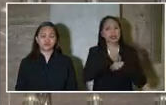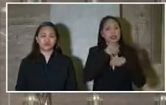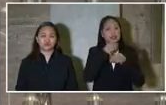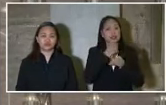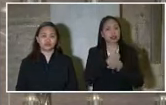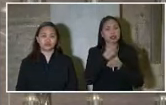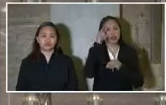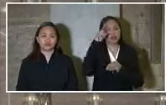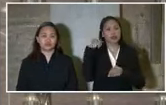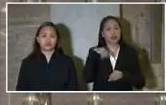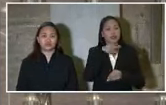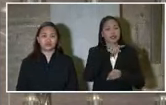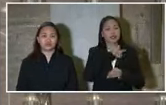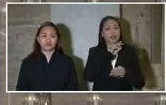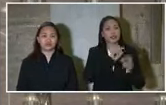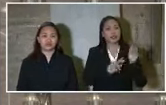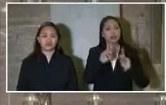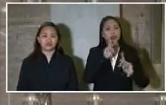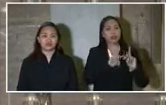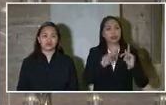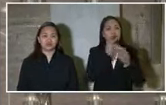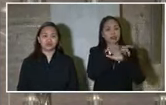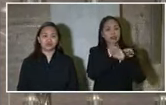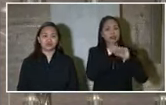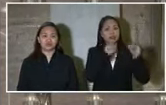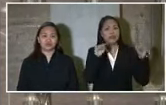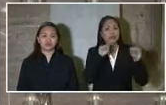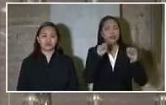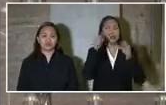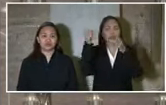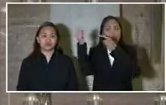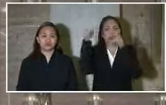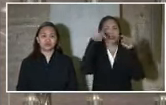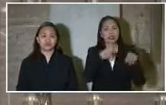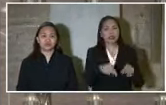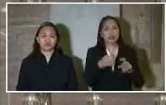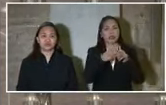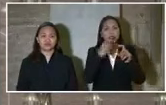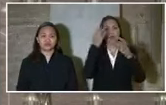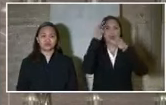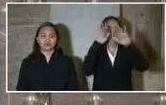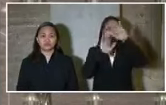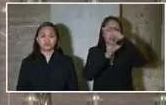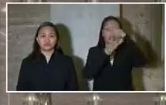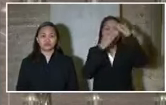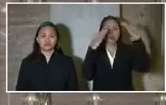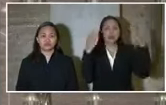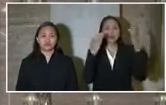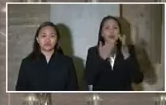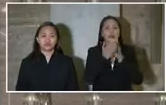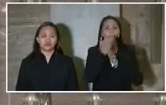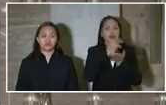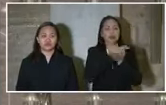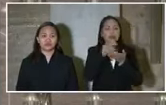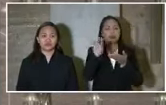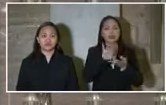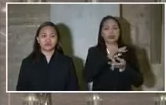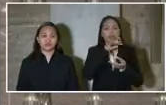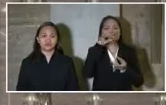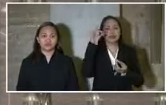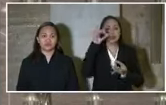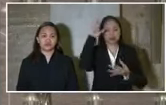us men and for our salvation, he came down from heaven, and by the Holy Spirit